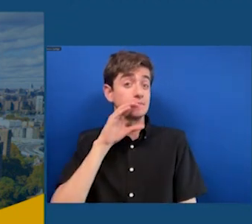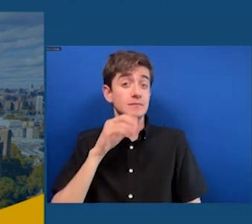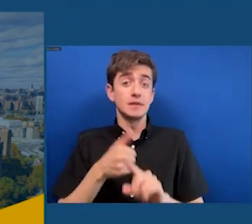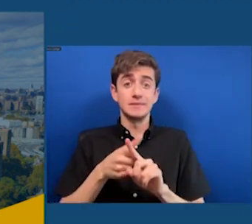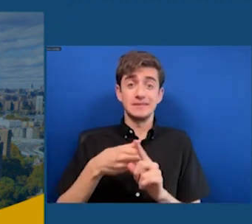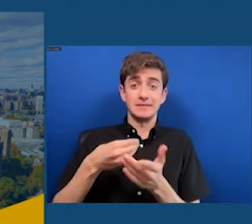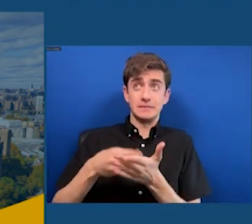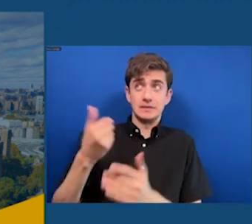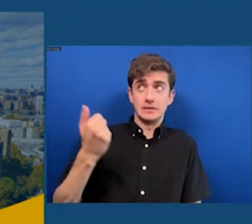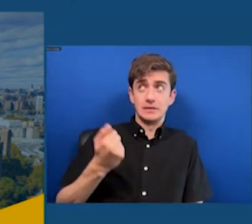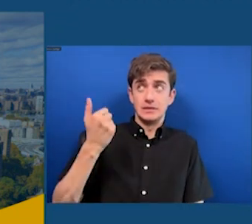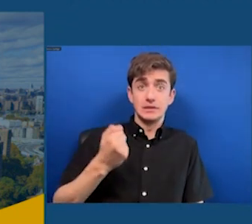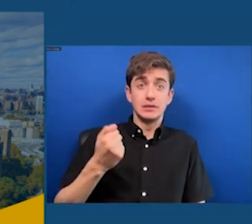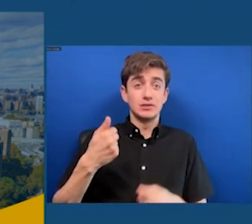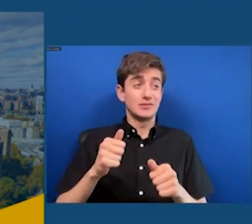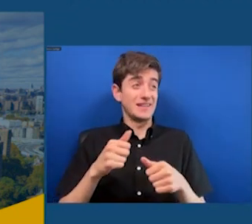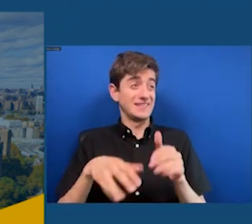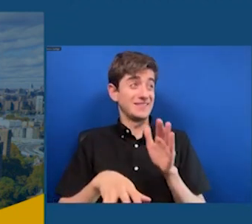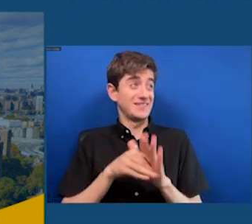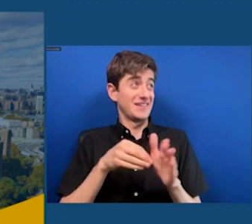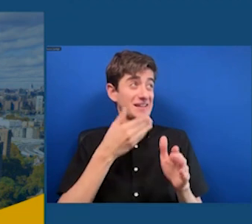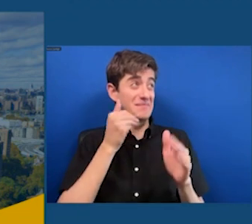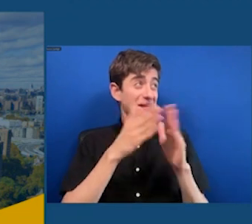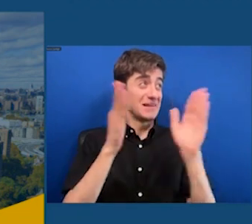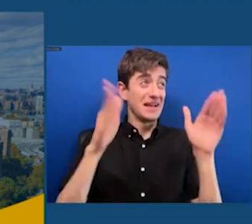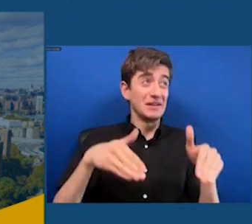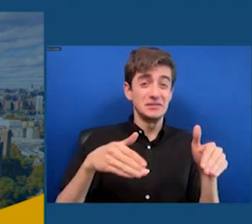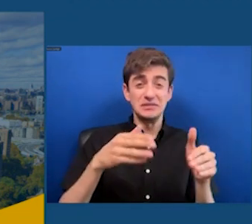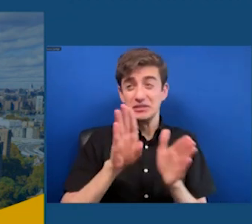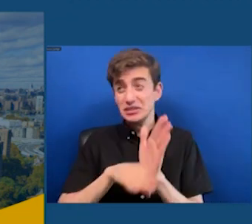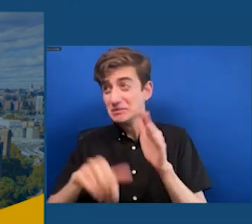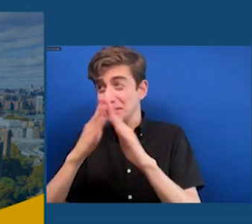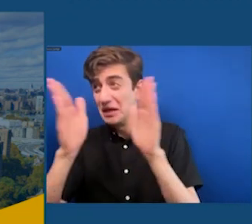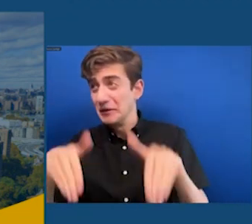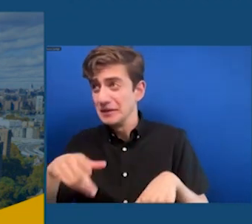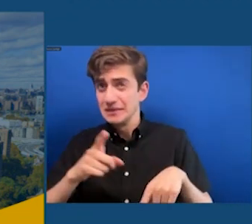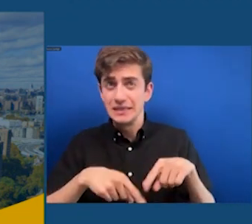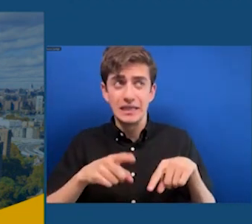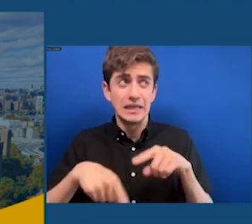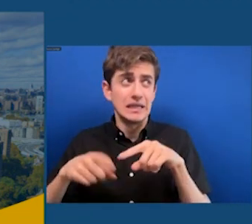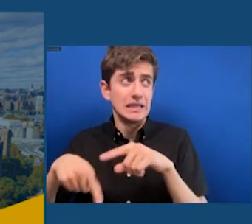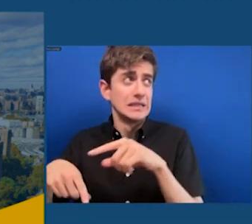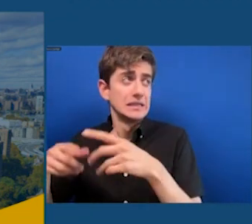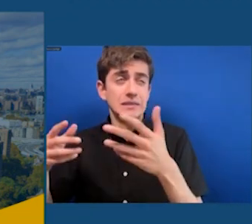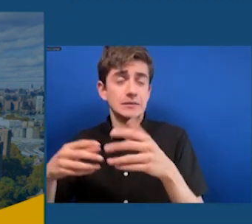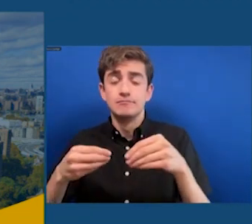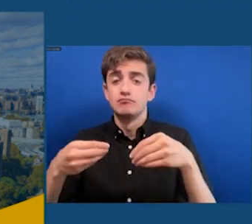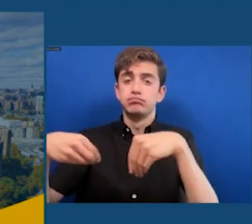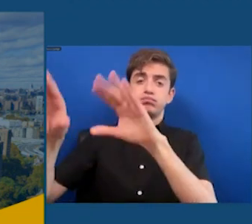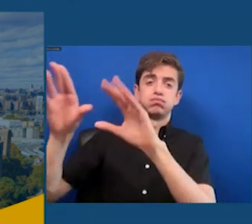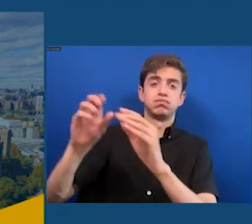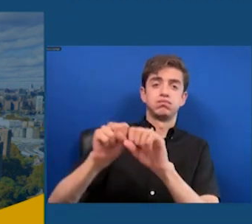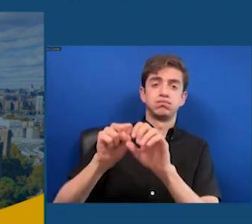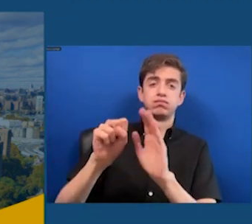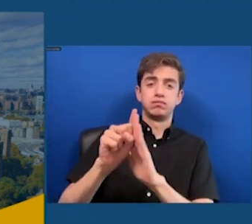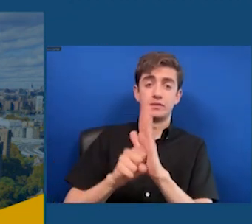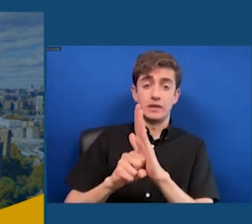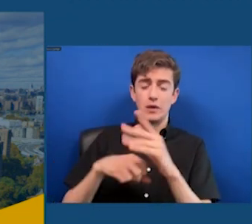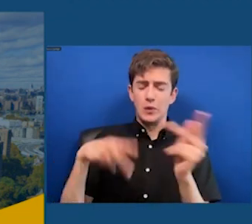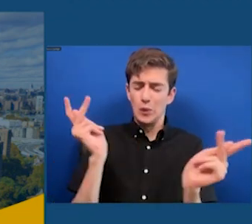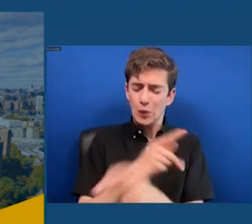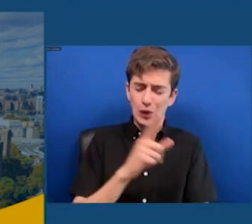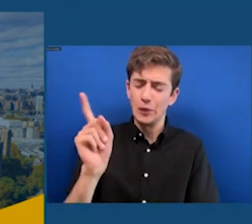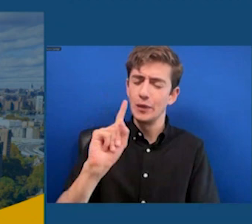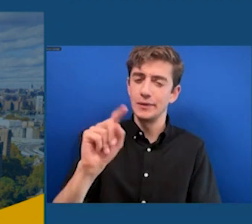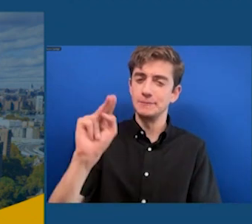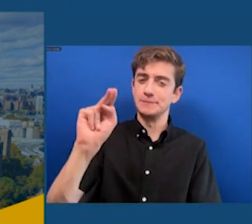other options, and sometimes they just have to leave our state. The crisis is most dire in New York City, where we're seeing